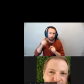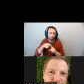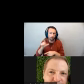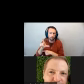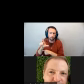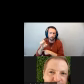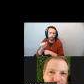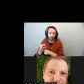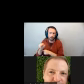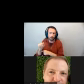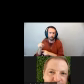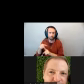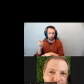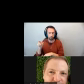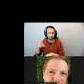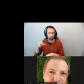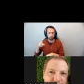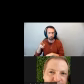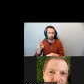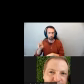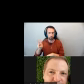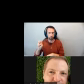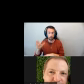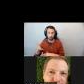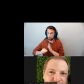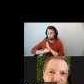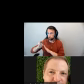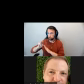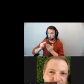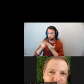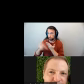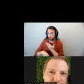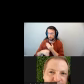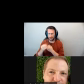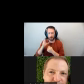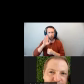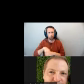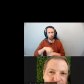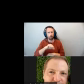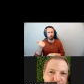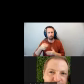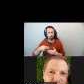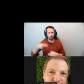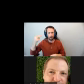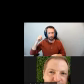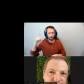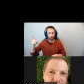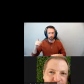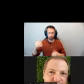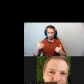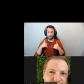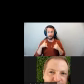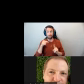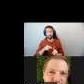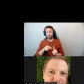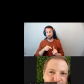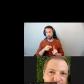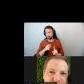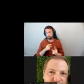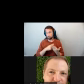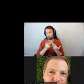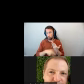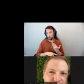very mature program that they've been growing. And I know other higher education institutions are doing this. This role is successful out in